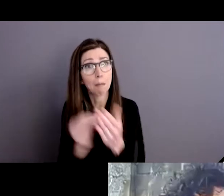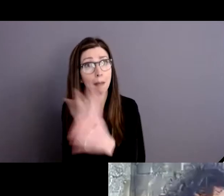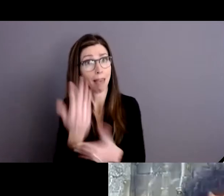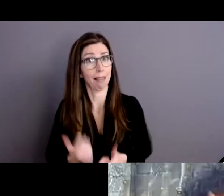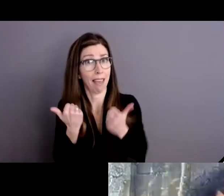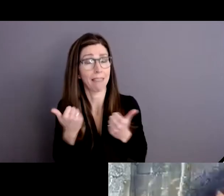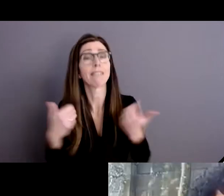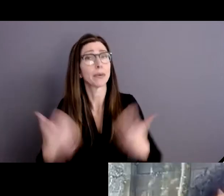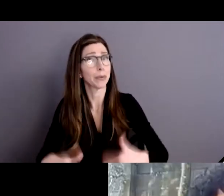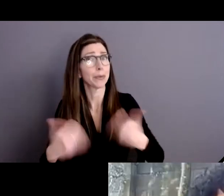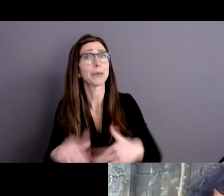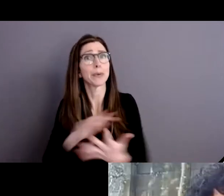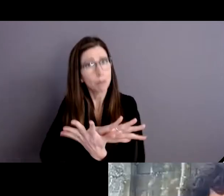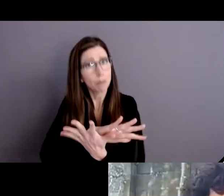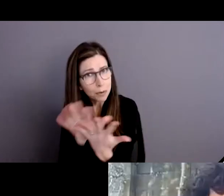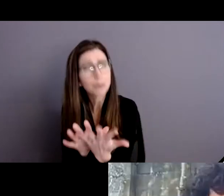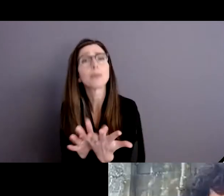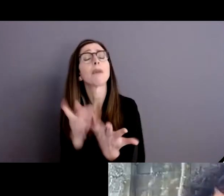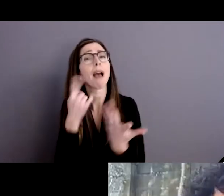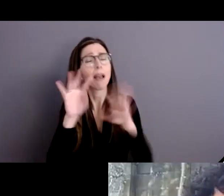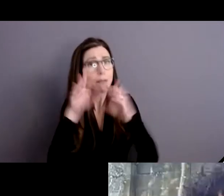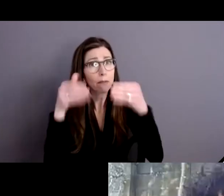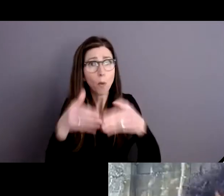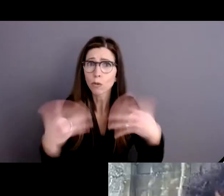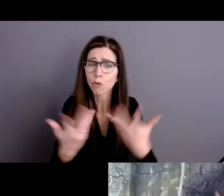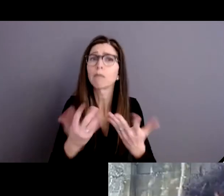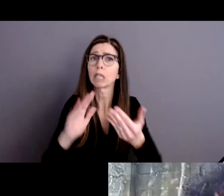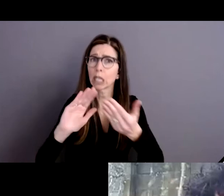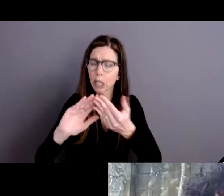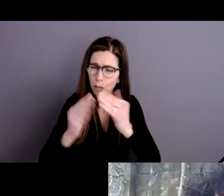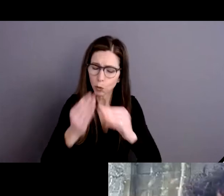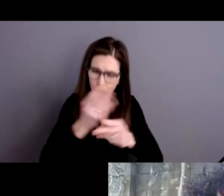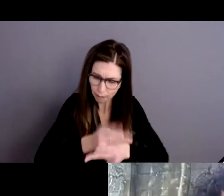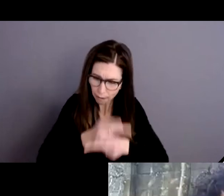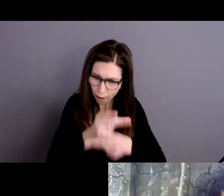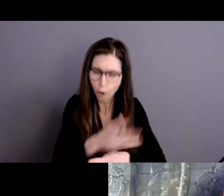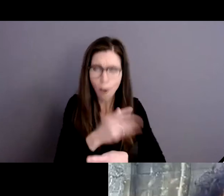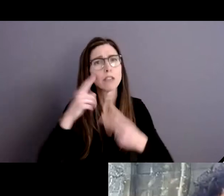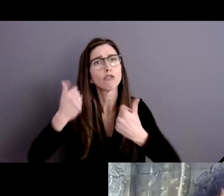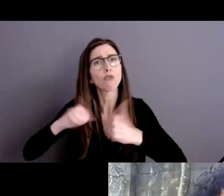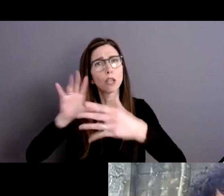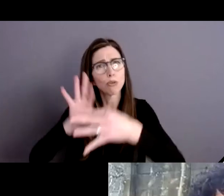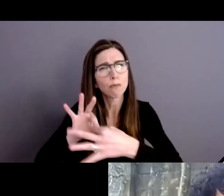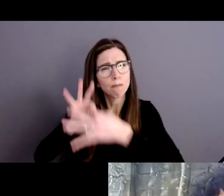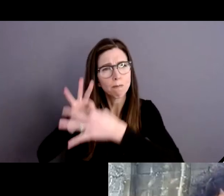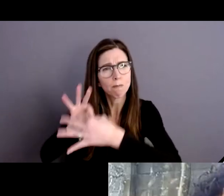I try to center community care and ancestral connections